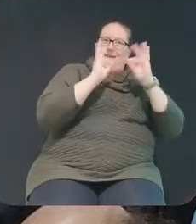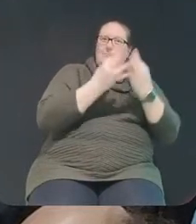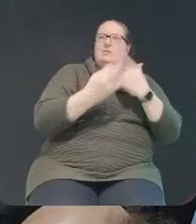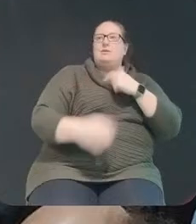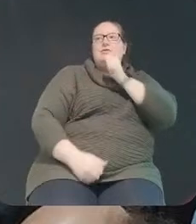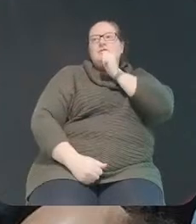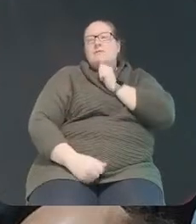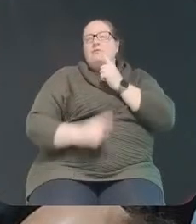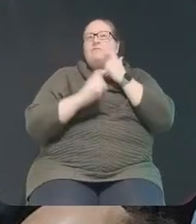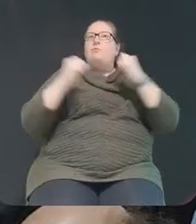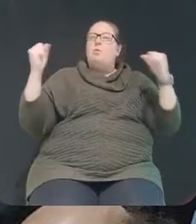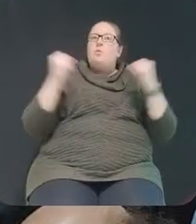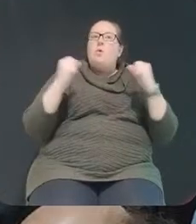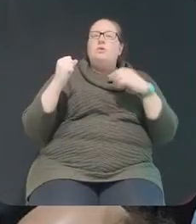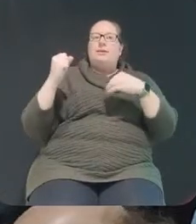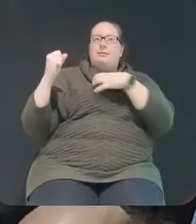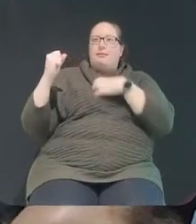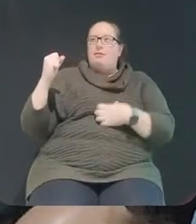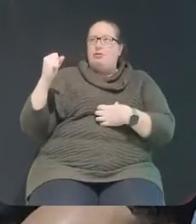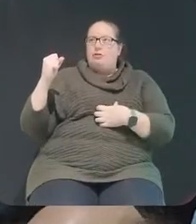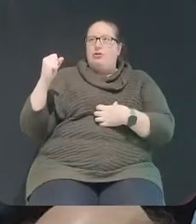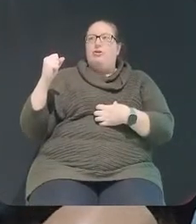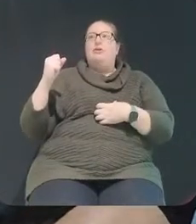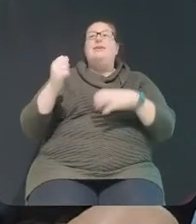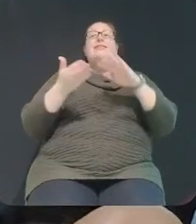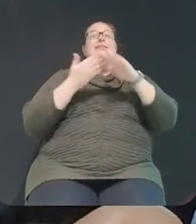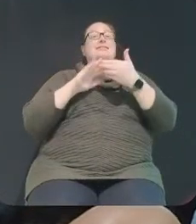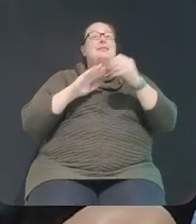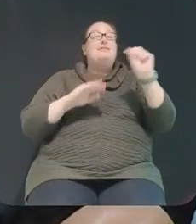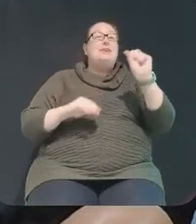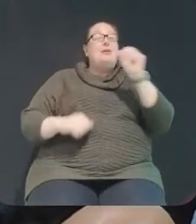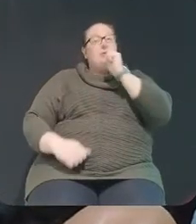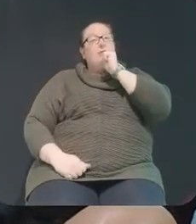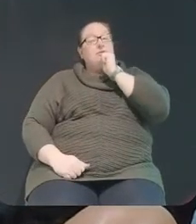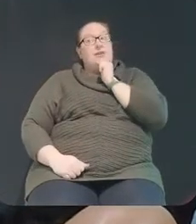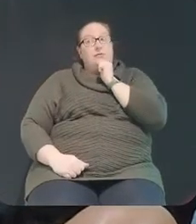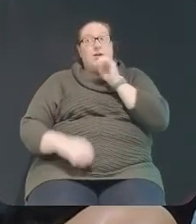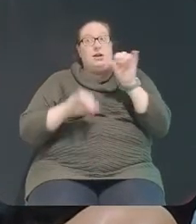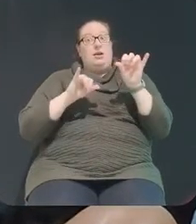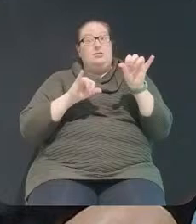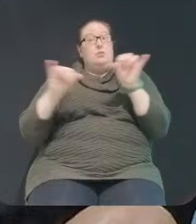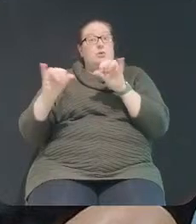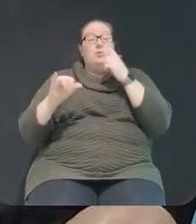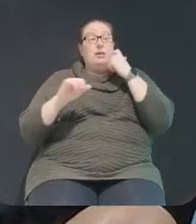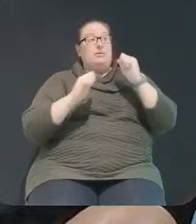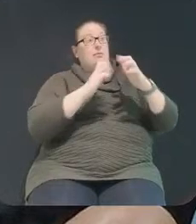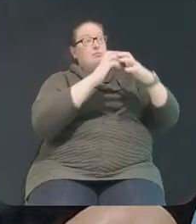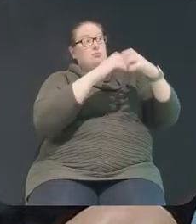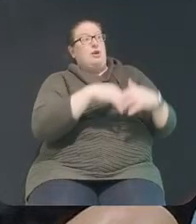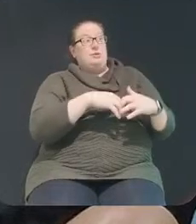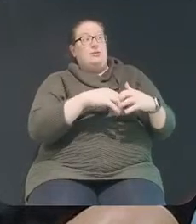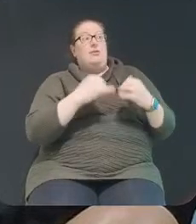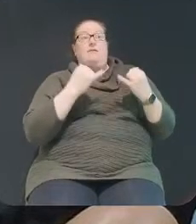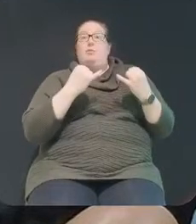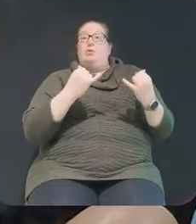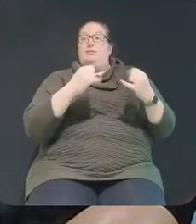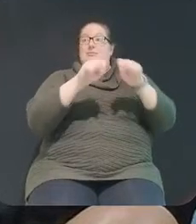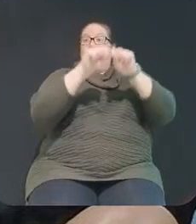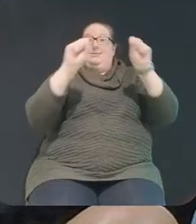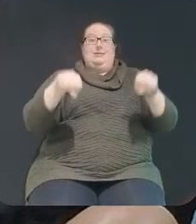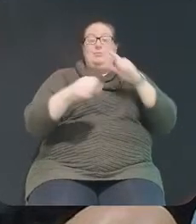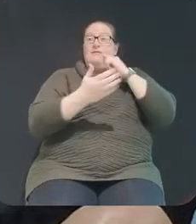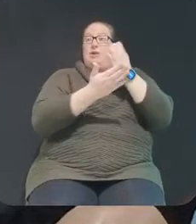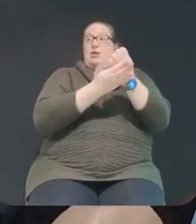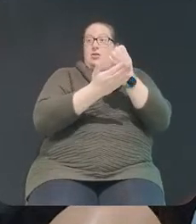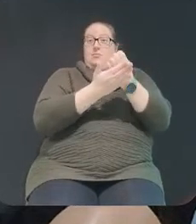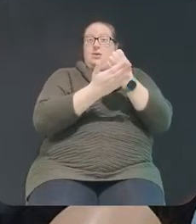from cold and hunger. The masses of the city of Seattle are suffering as a result of the breakdown of the present capitalist system of economy, which